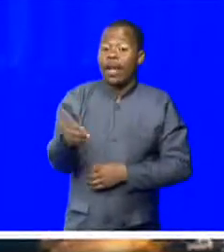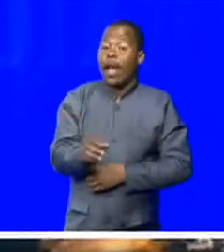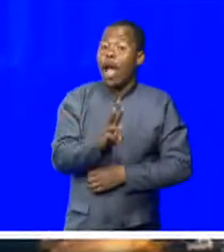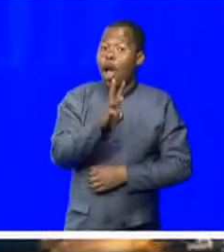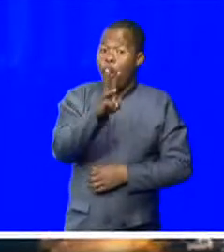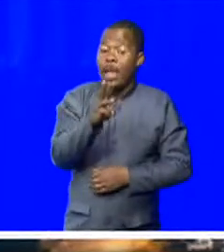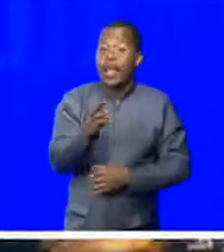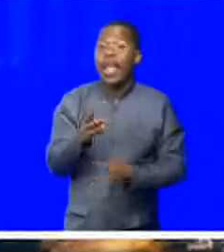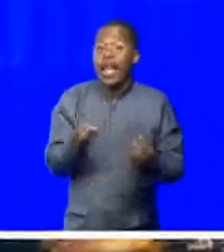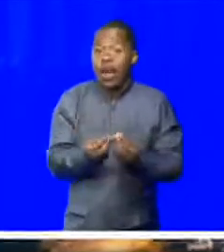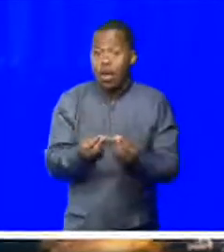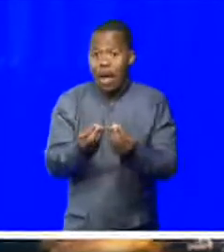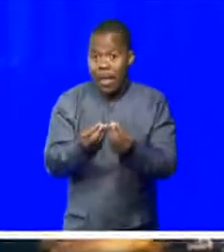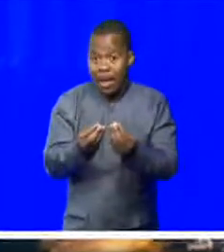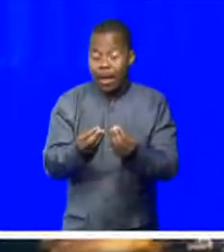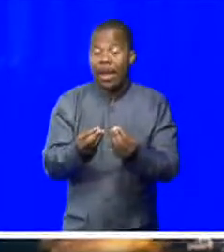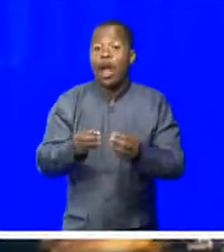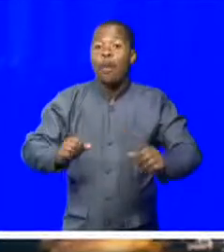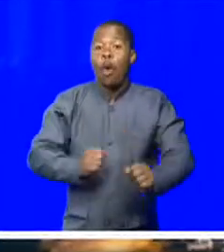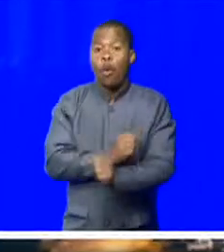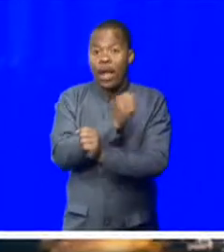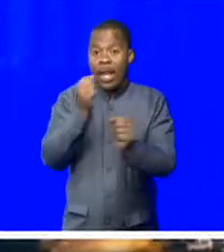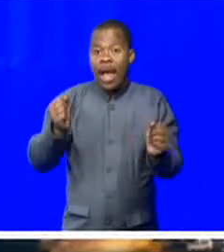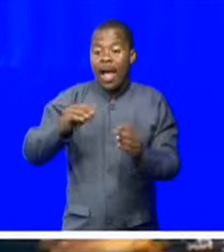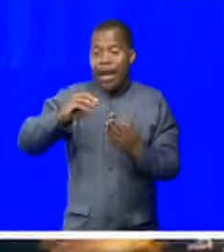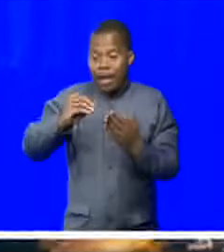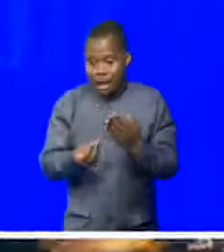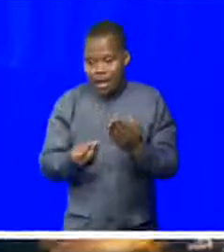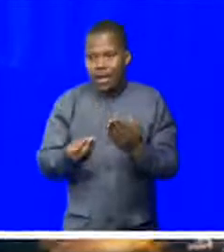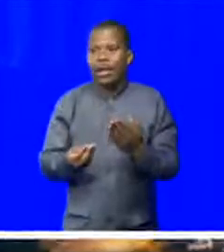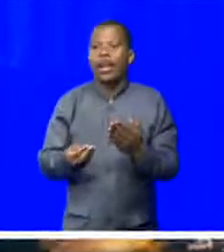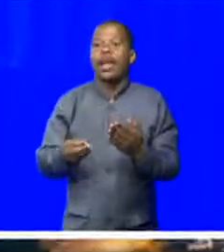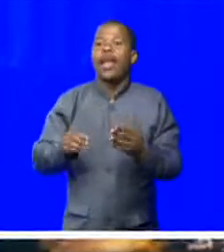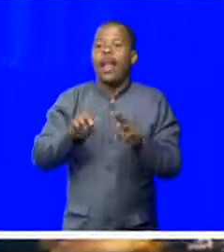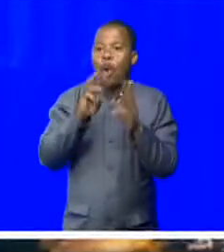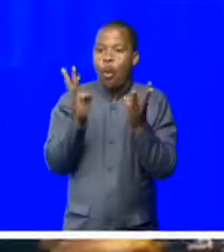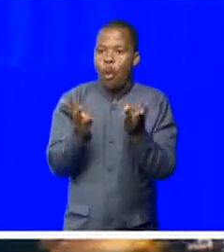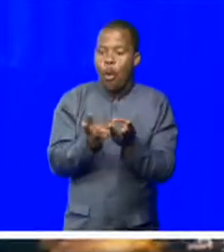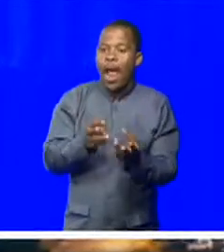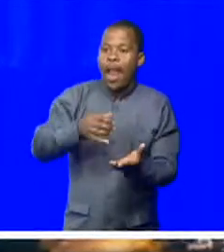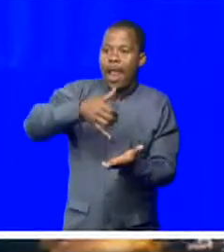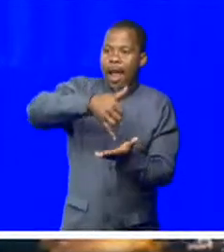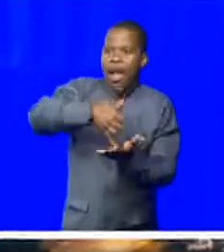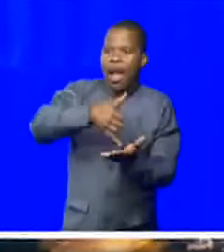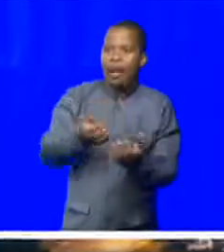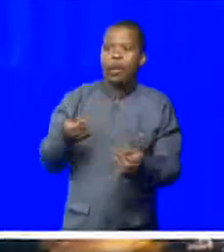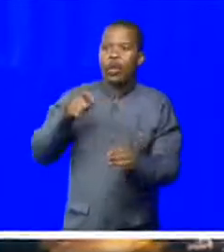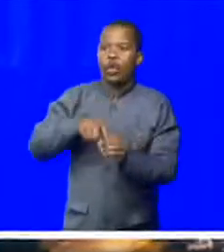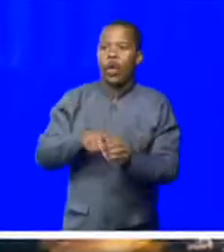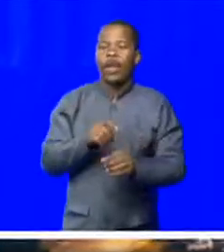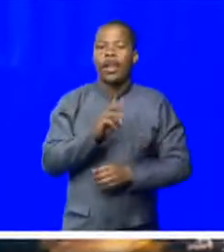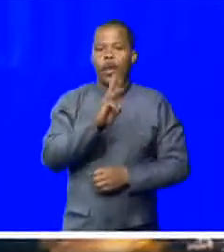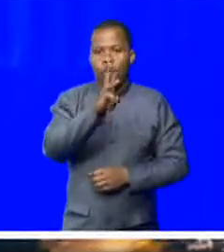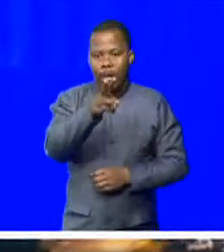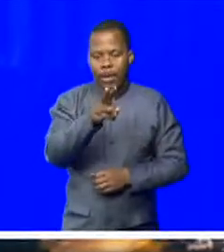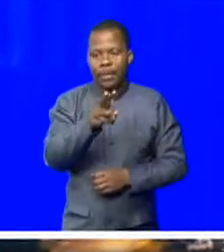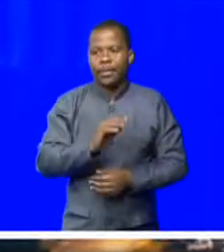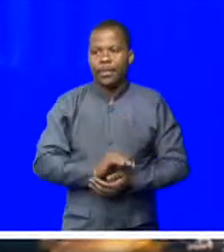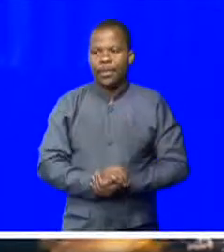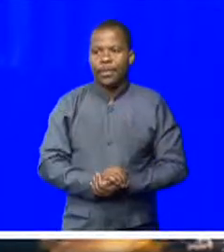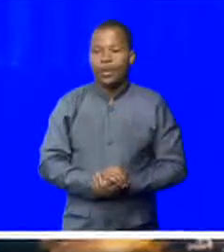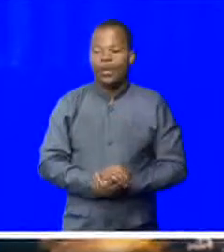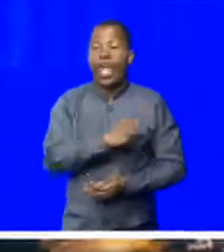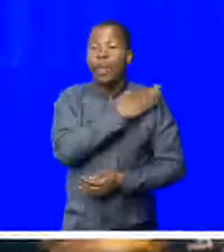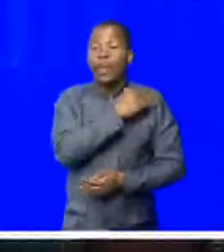Africa. Minister Bulunga revealed this when bidding farewell to the team ahead of their trip to Pretoria, South Africa for the World Cup